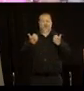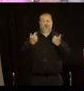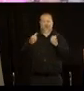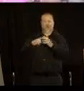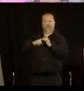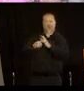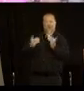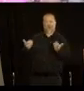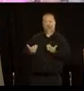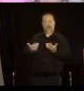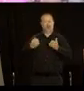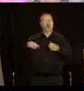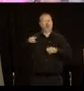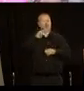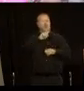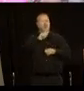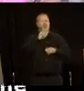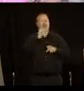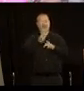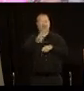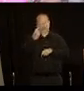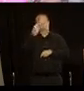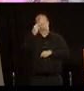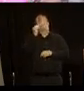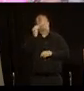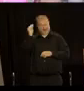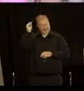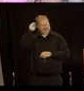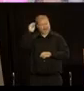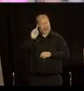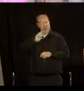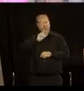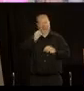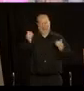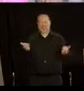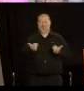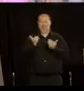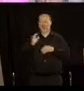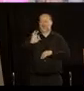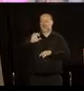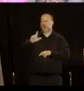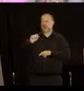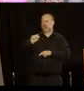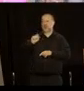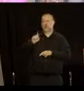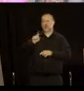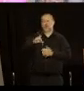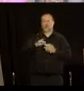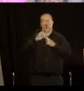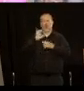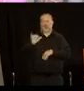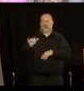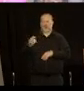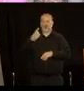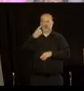them. So I want you all to really keep that in mind. That's very genuine here in Florida. I think it's very special what